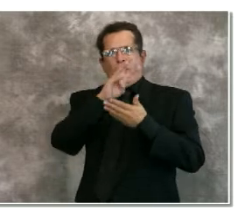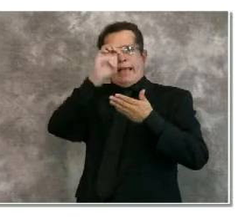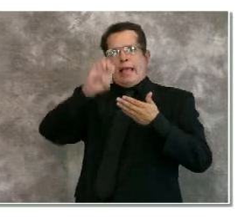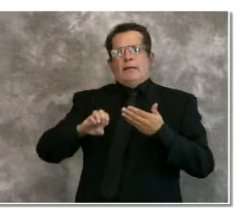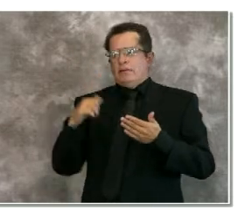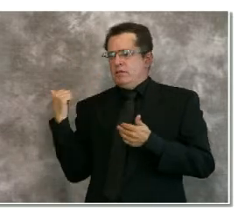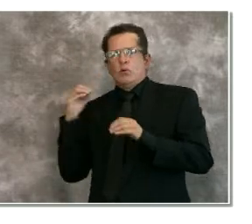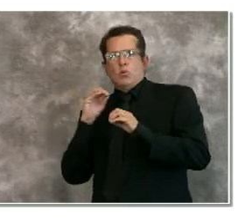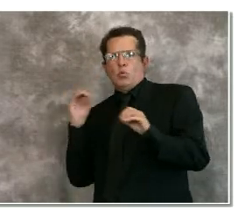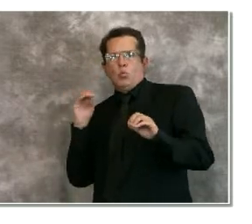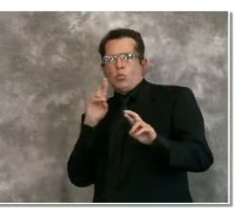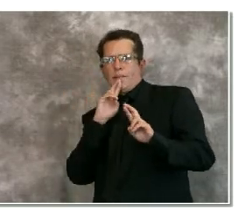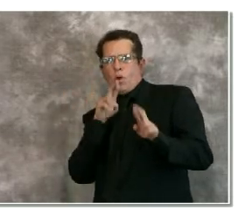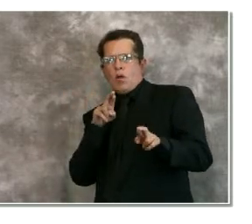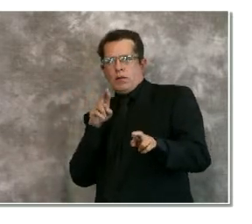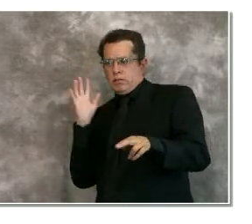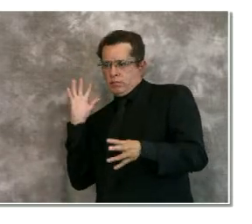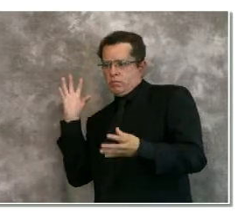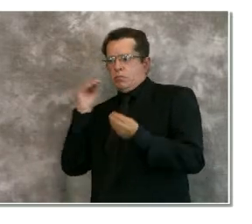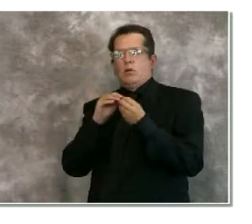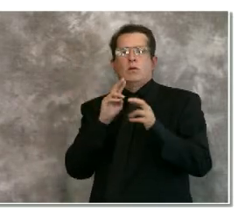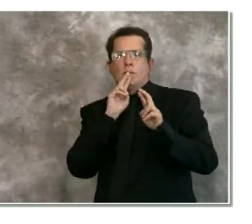report of